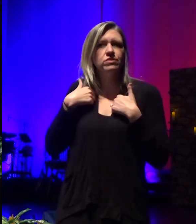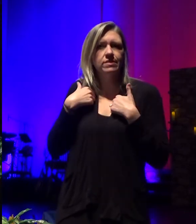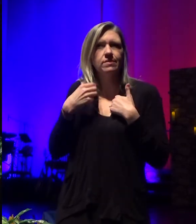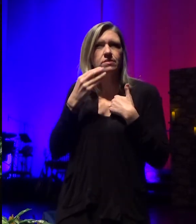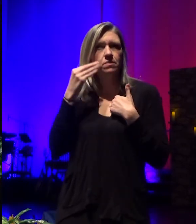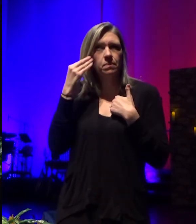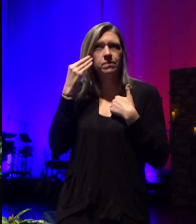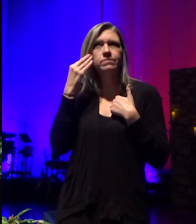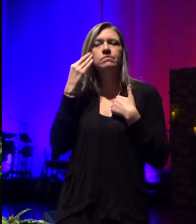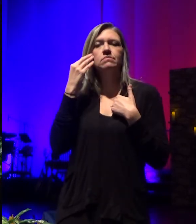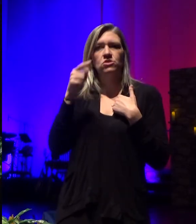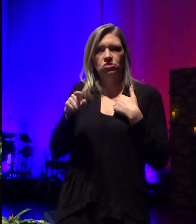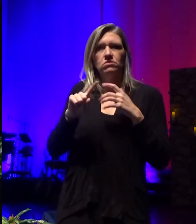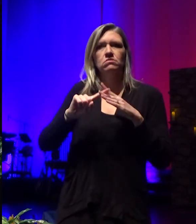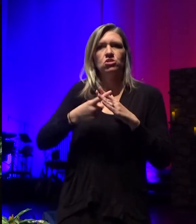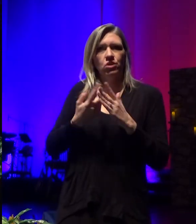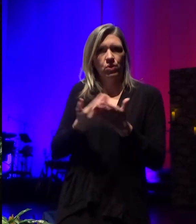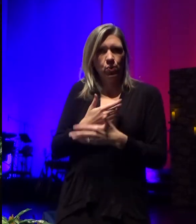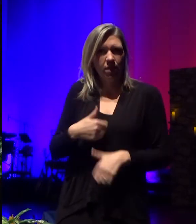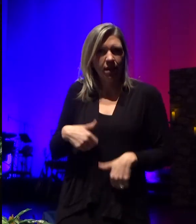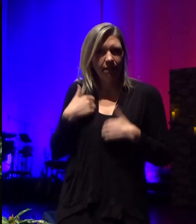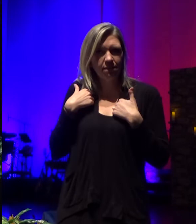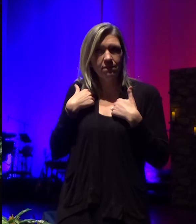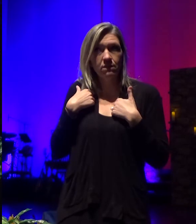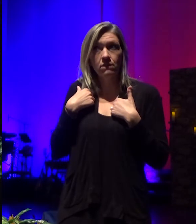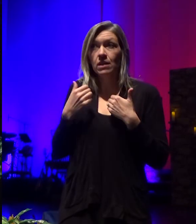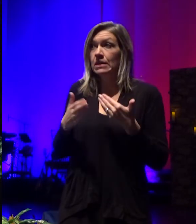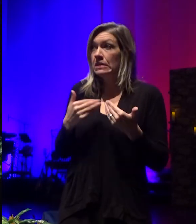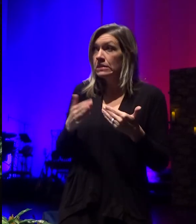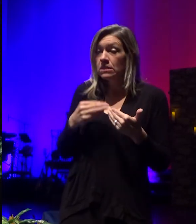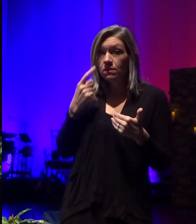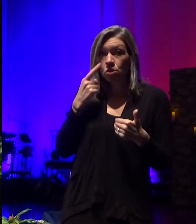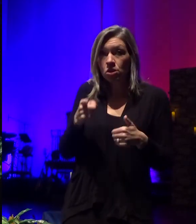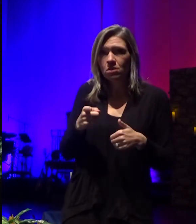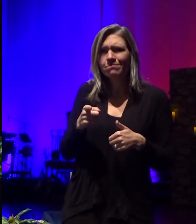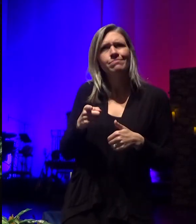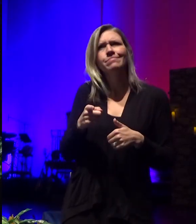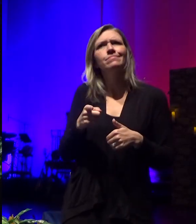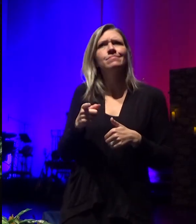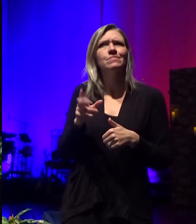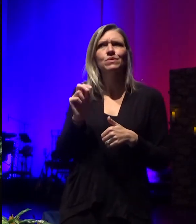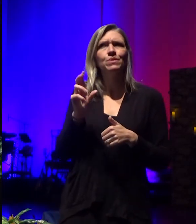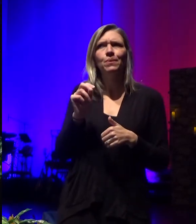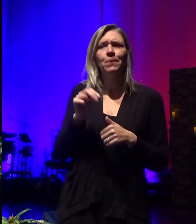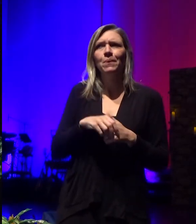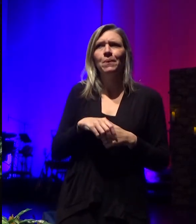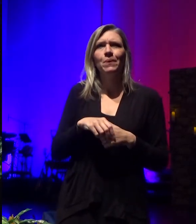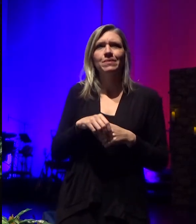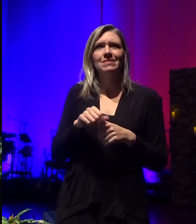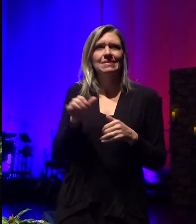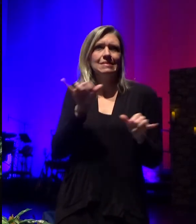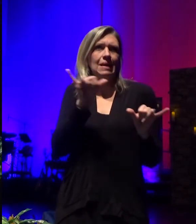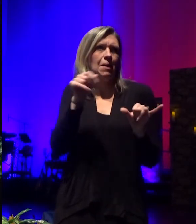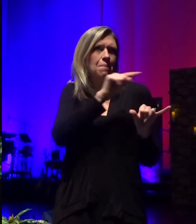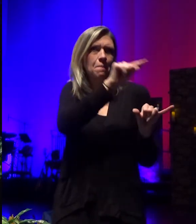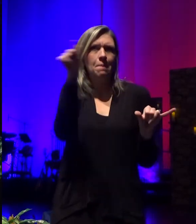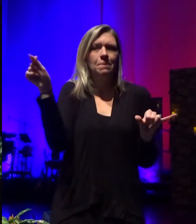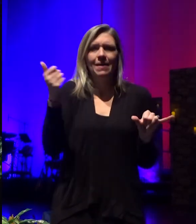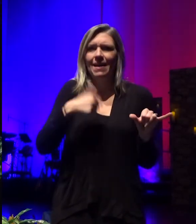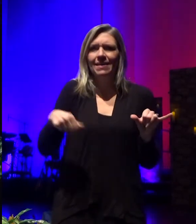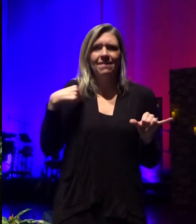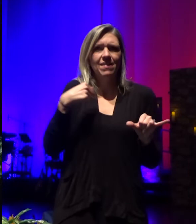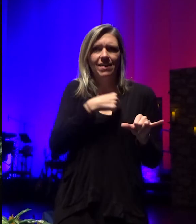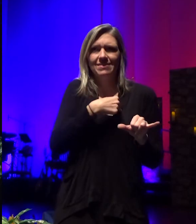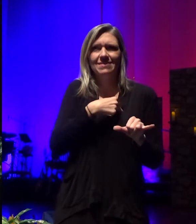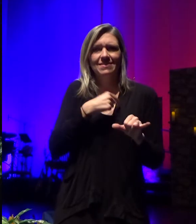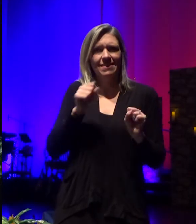started a new life. Was it easy for her? Probably not. No easier than it would have been for any of us.